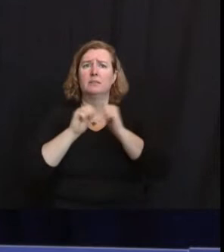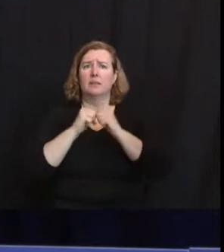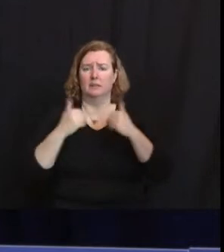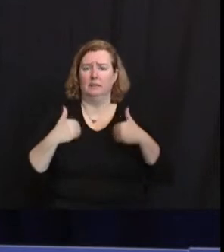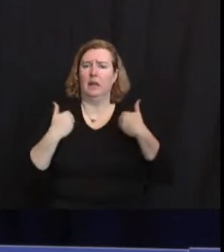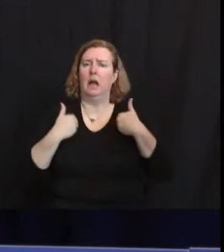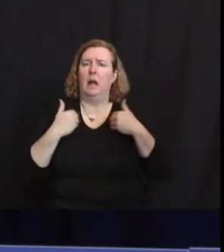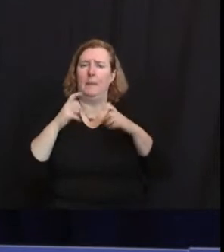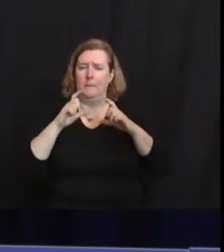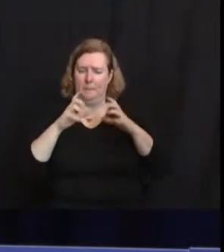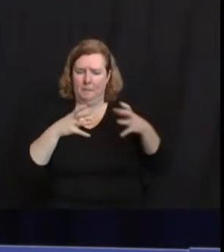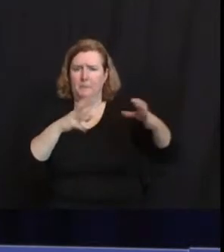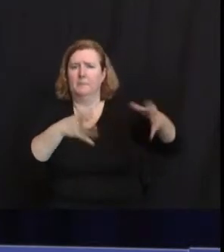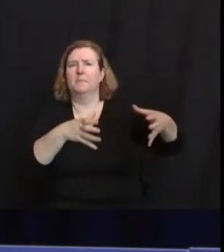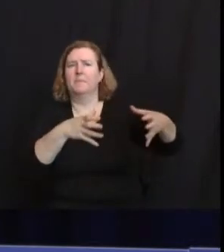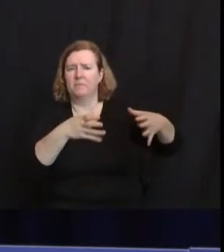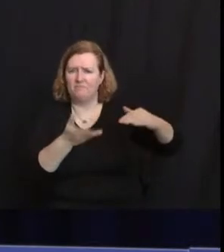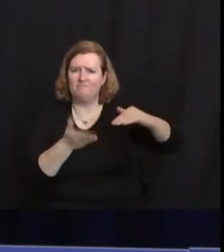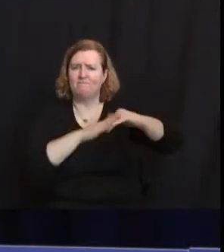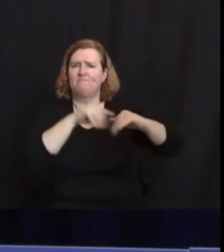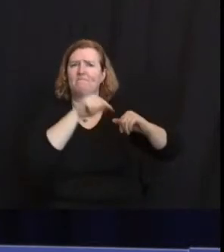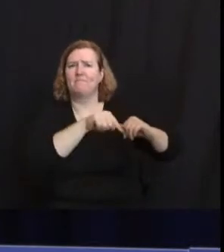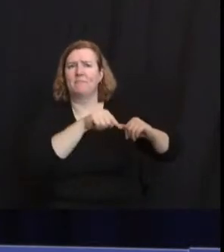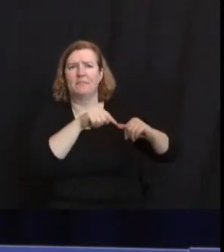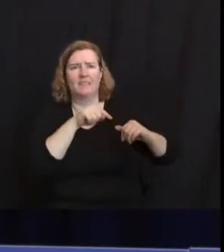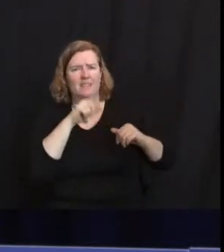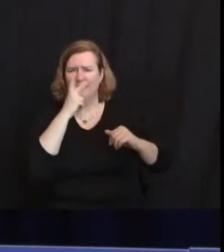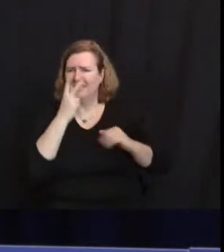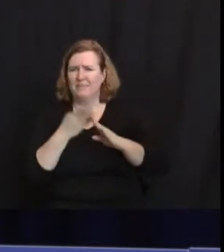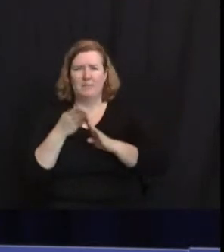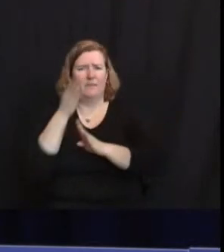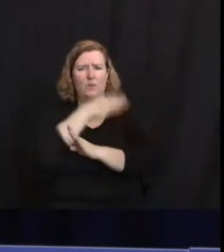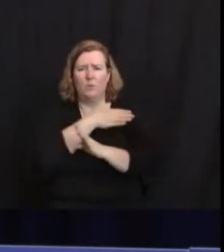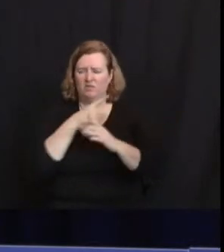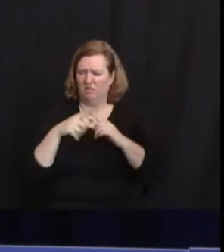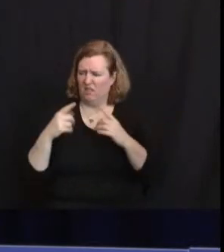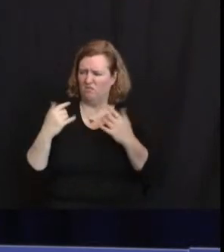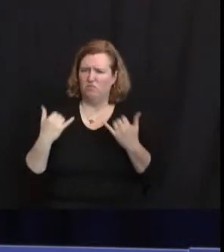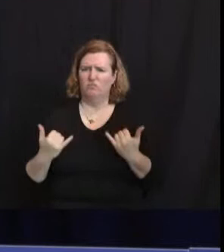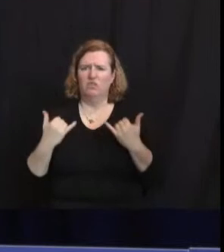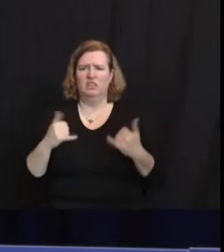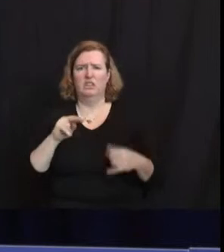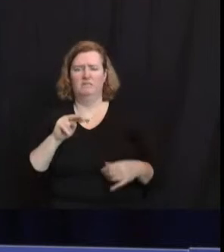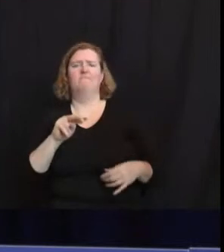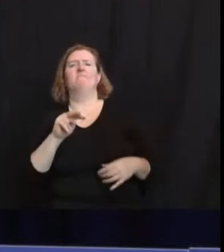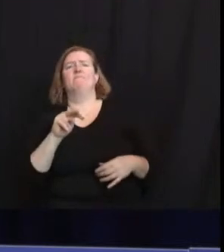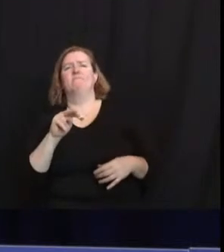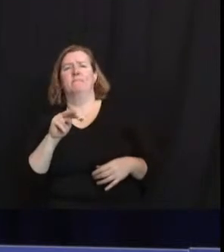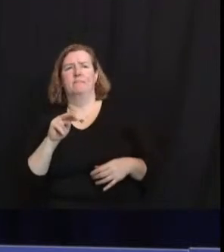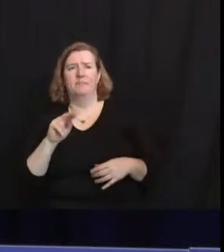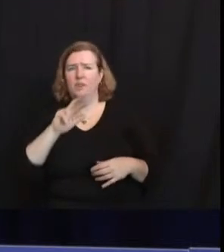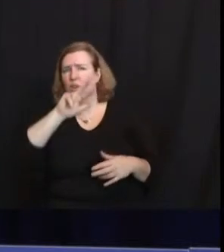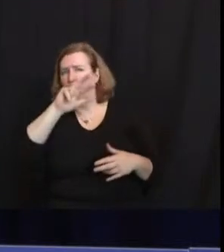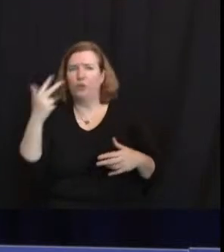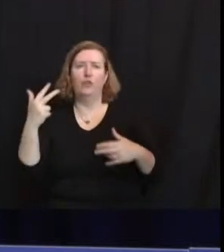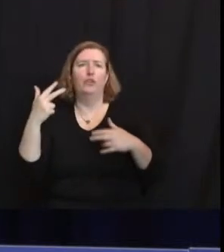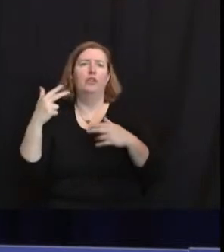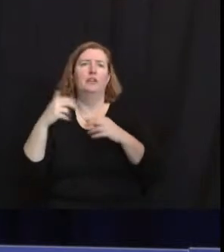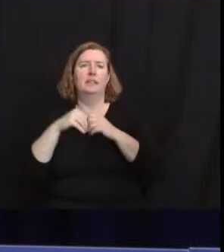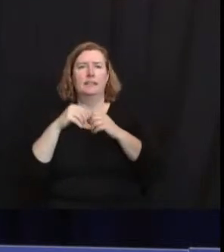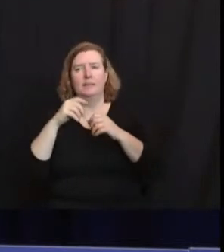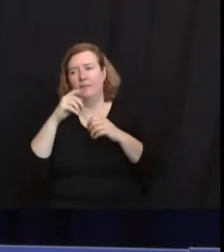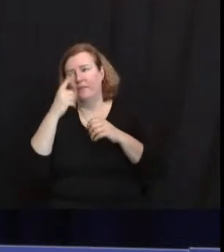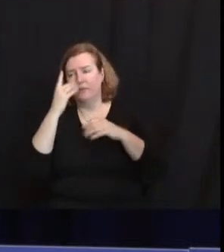individuals, which wasn't what we saw previously. New Jersey ranks third in hospitalizations